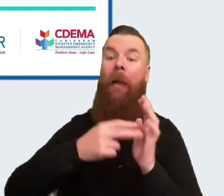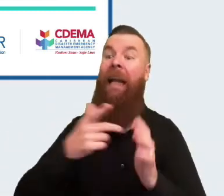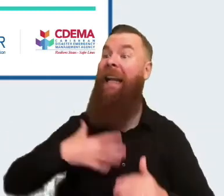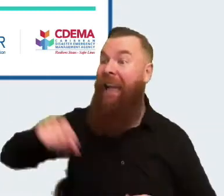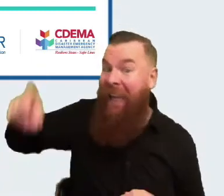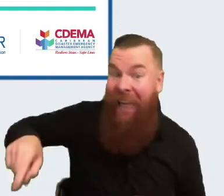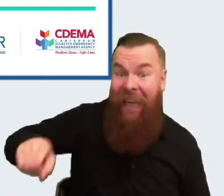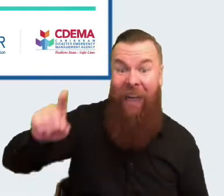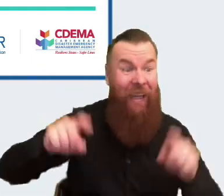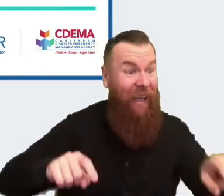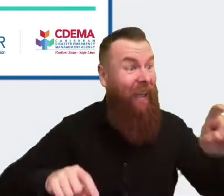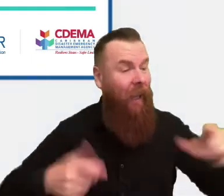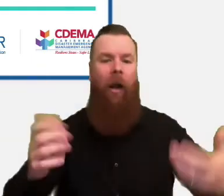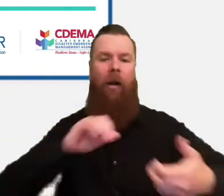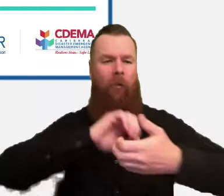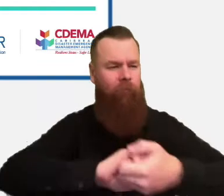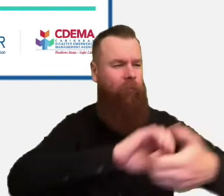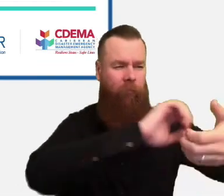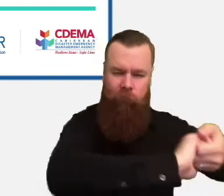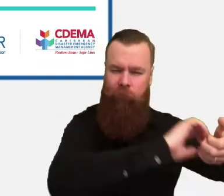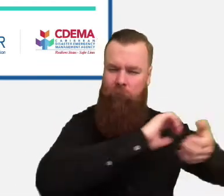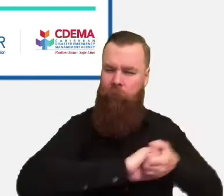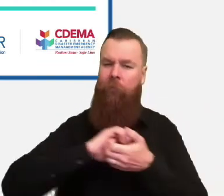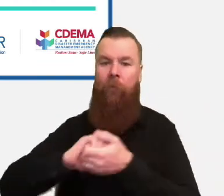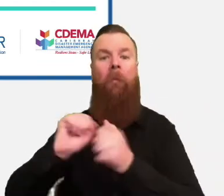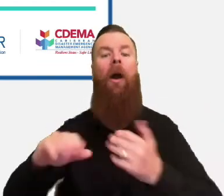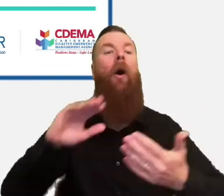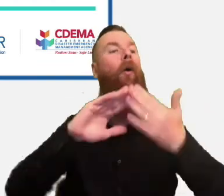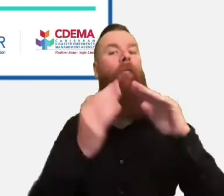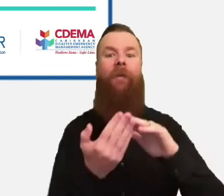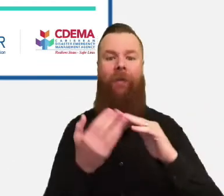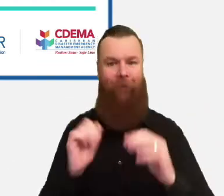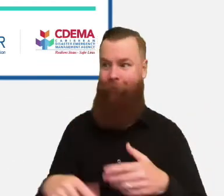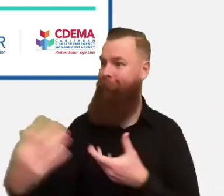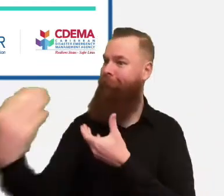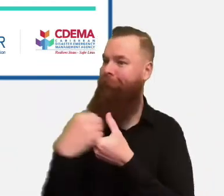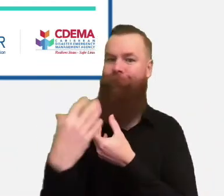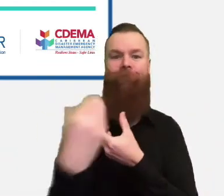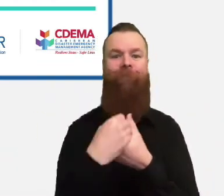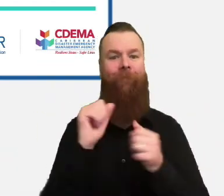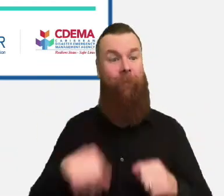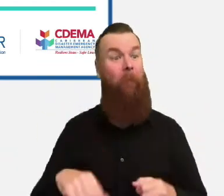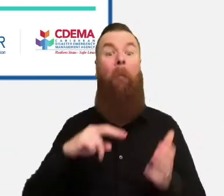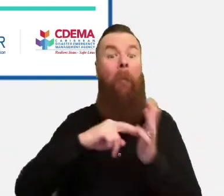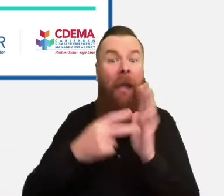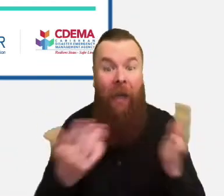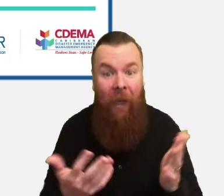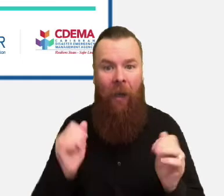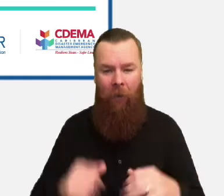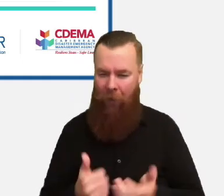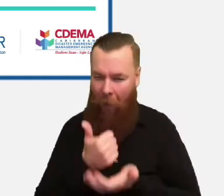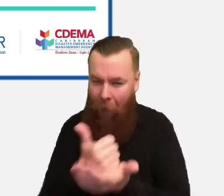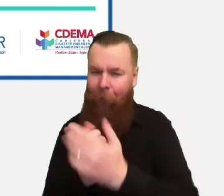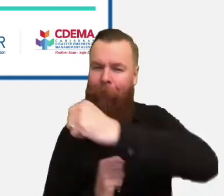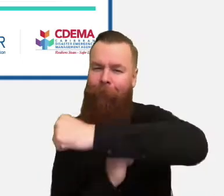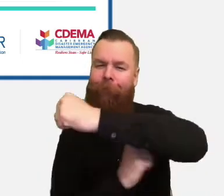community to either keep their infrastructure in working order or to reduce their demand? Now, the example here I want